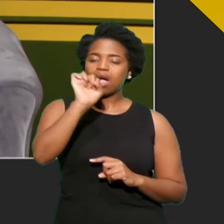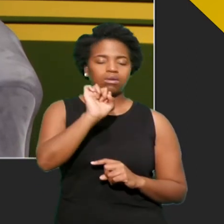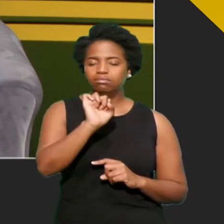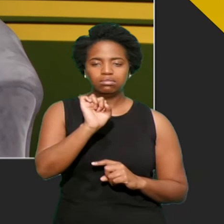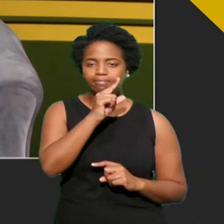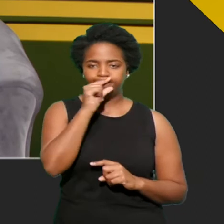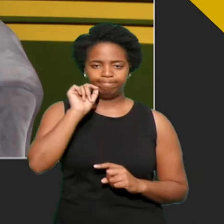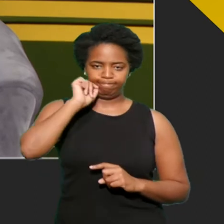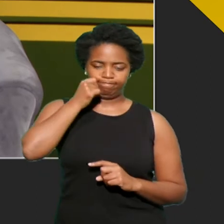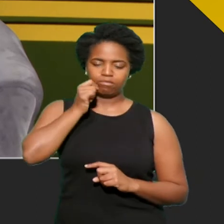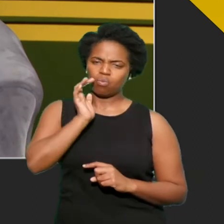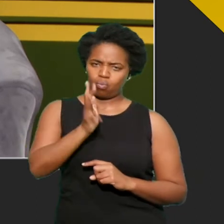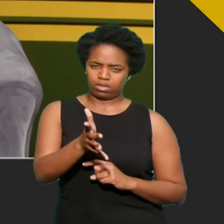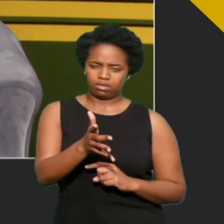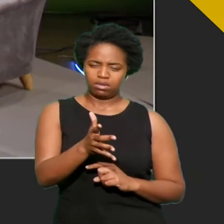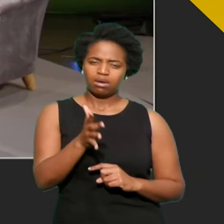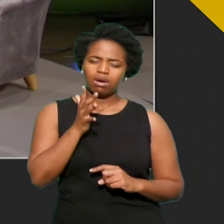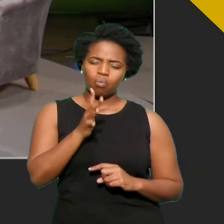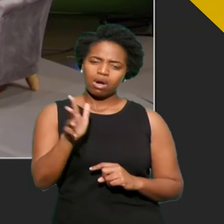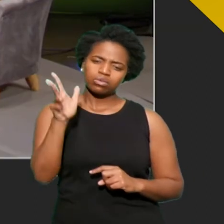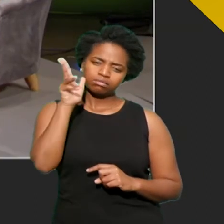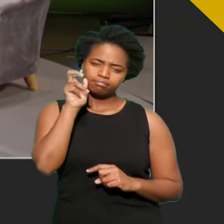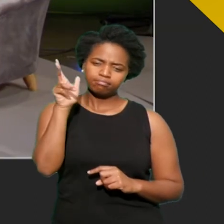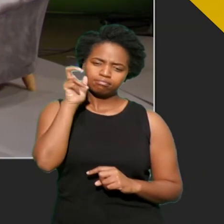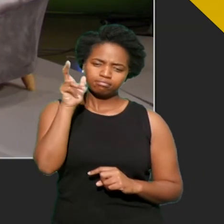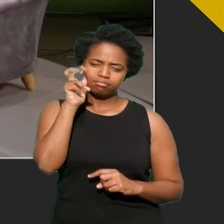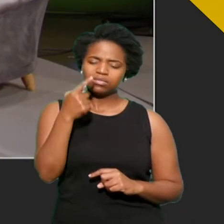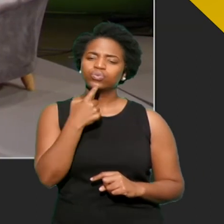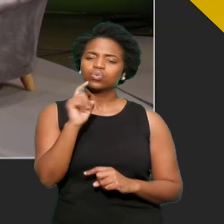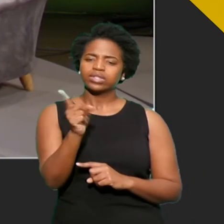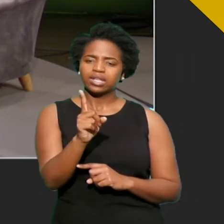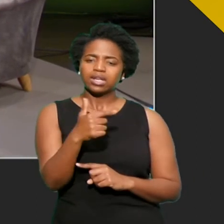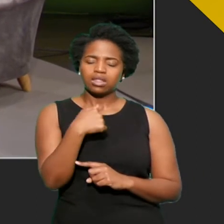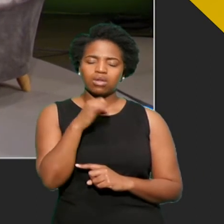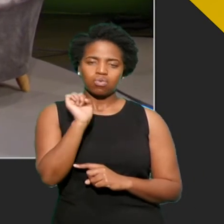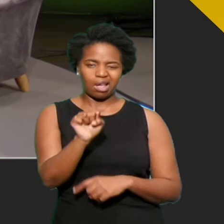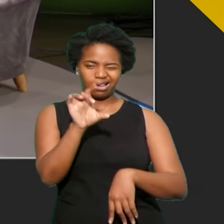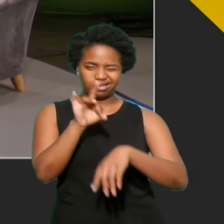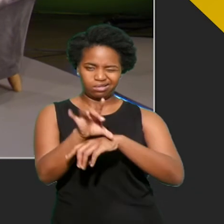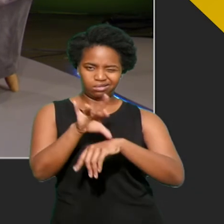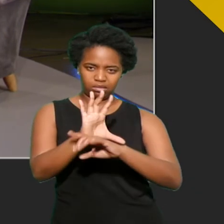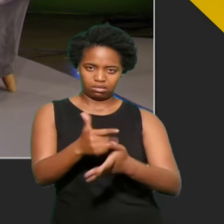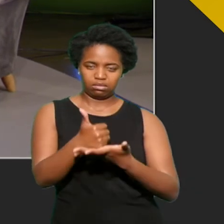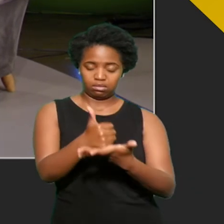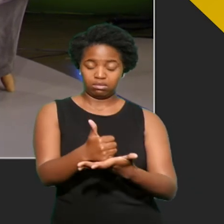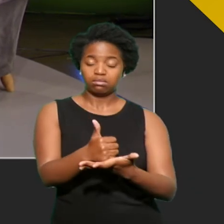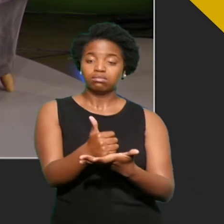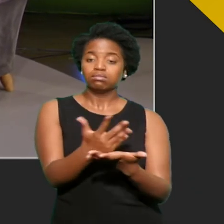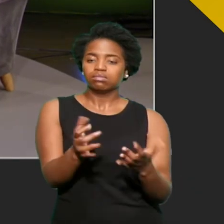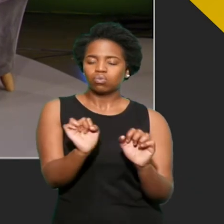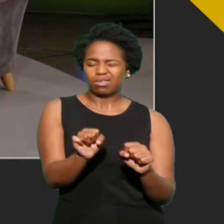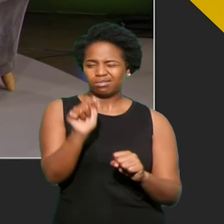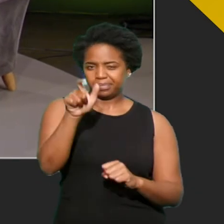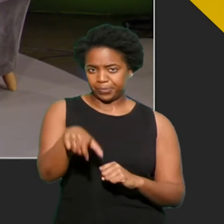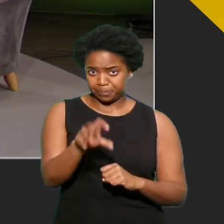little bit of her situation. And I would like you, Professor, to listen in on that situation so that you can at least assist us in assisting our